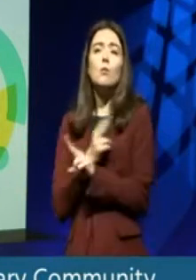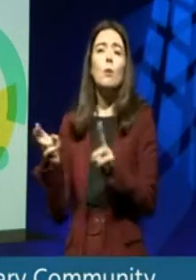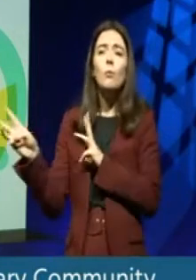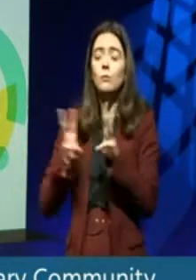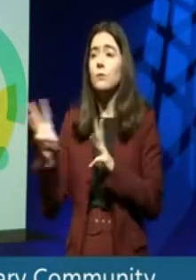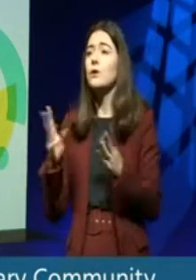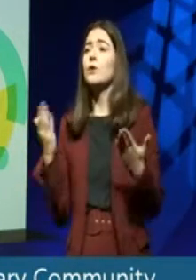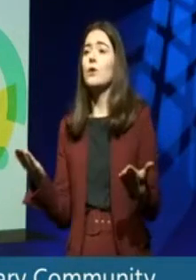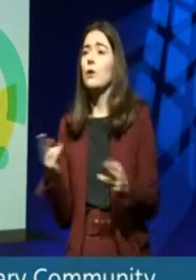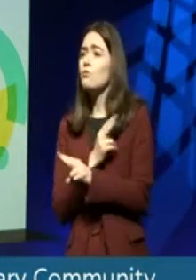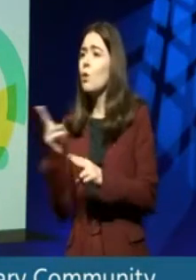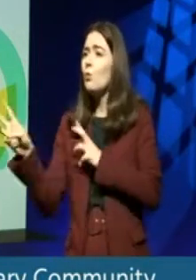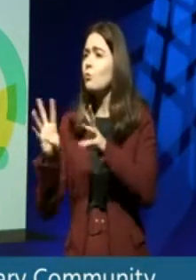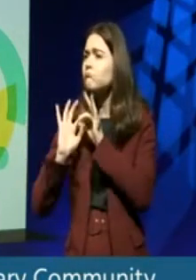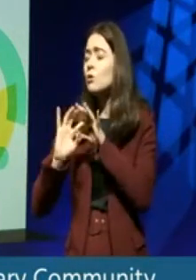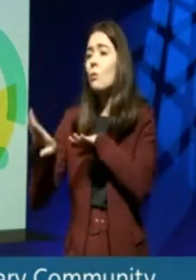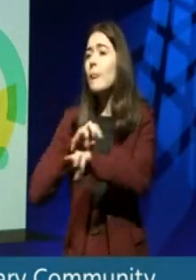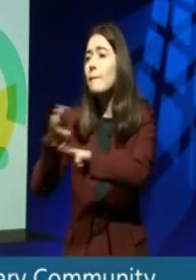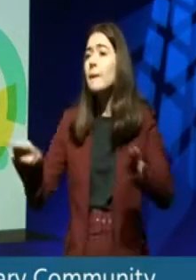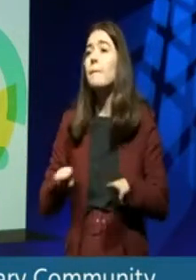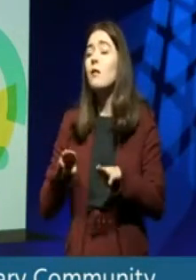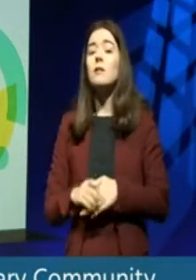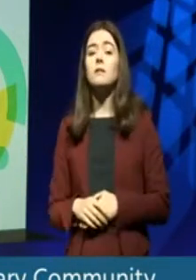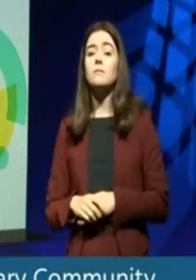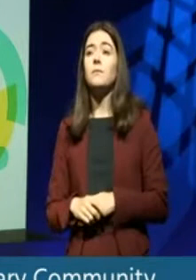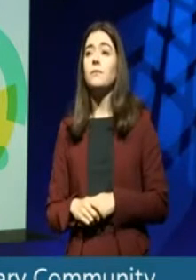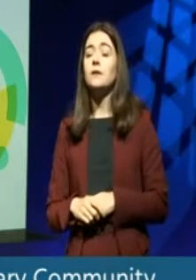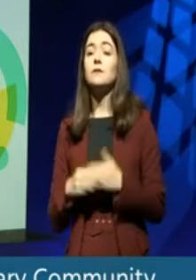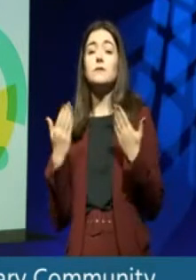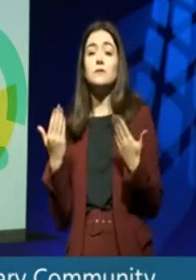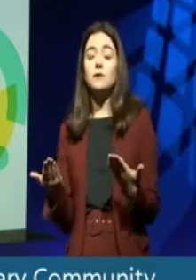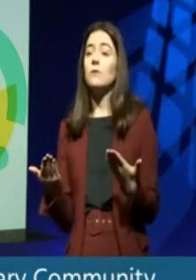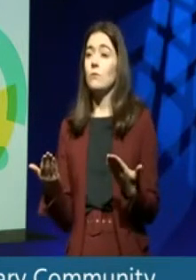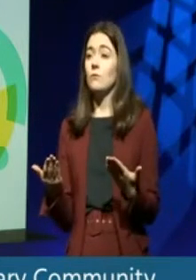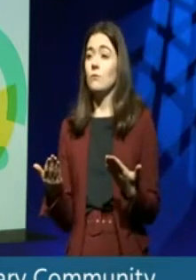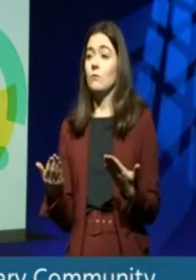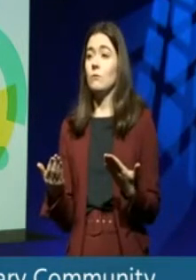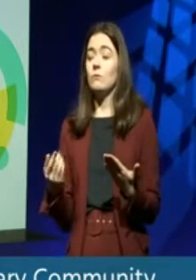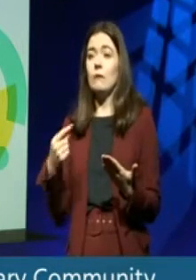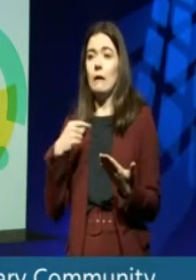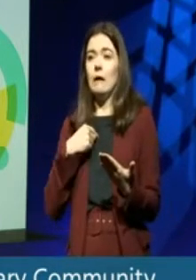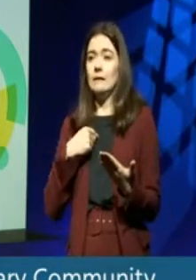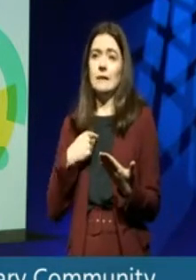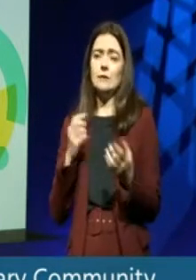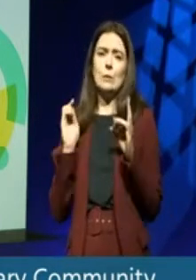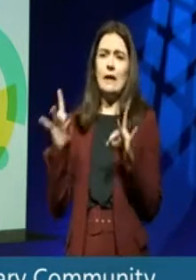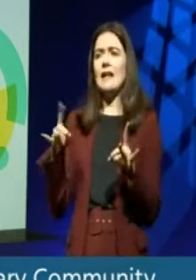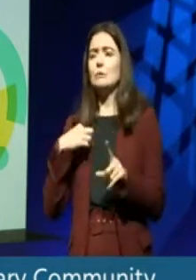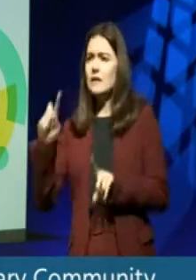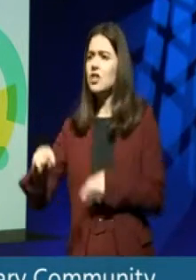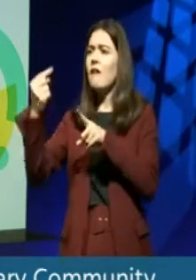or meet people halfway. So with that, I was convinced that I'd go. If nothing else, I was up for the challenge.